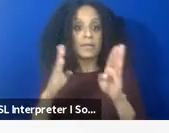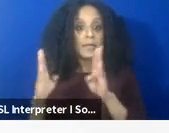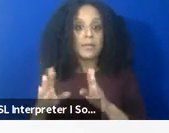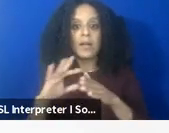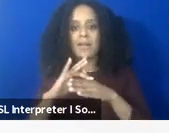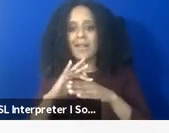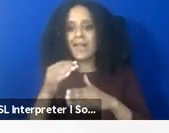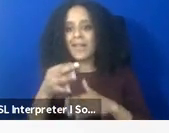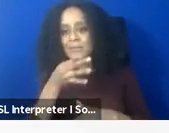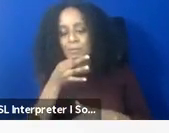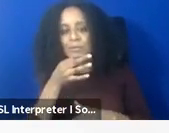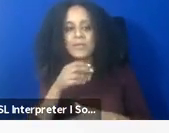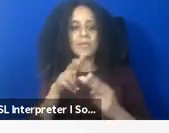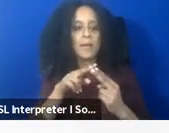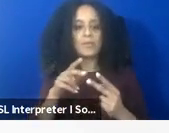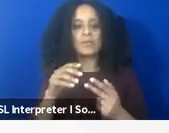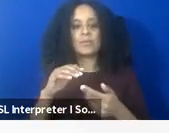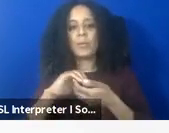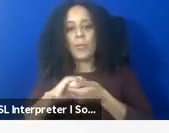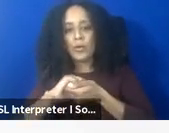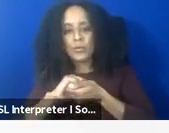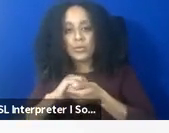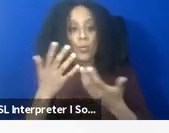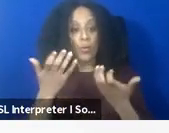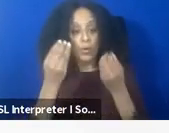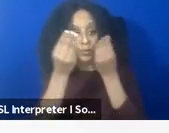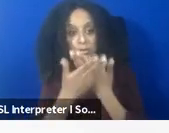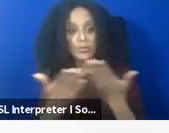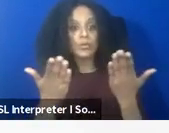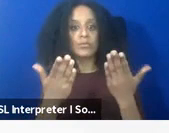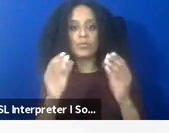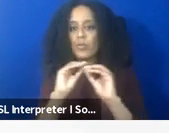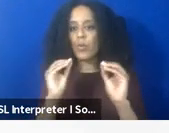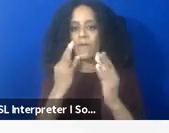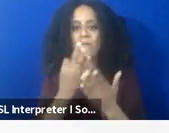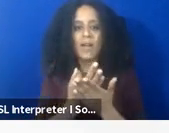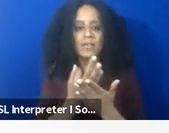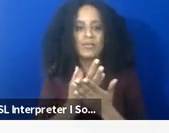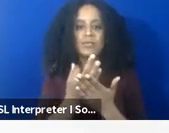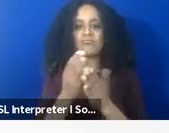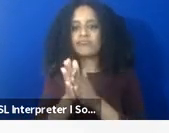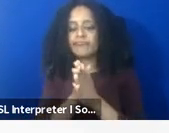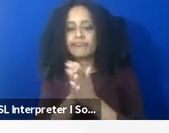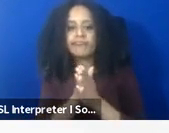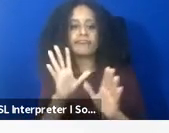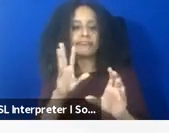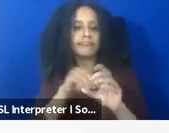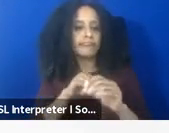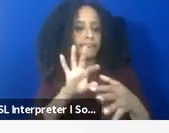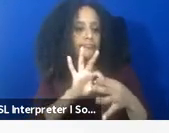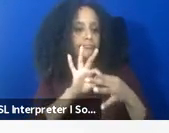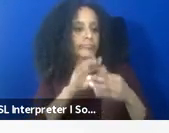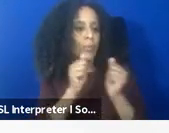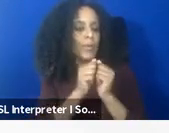experts, or their spouses and partners wish to disclose they have no financial interest of other relationship with the manufacturers